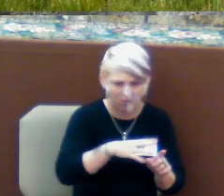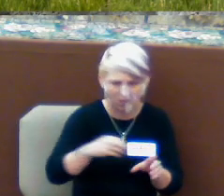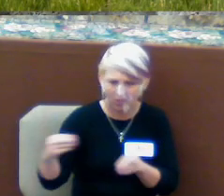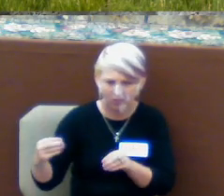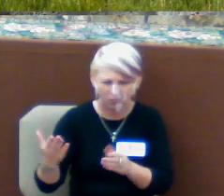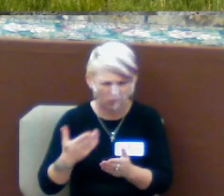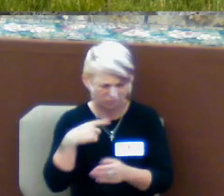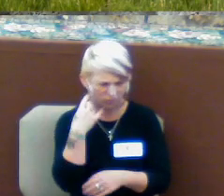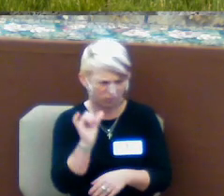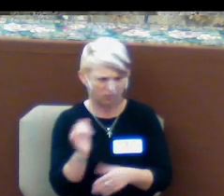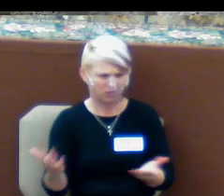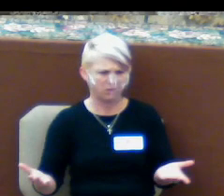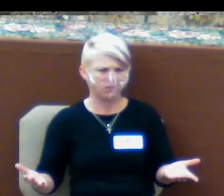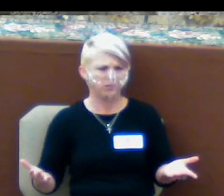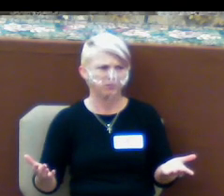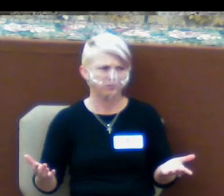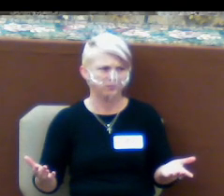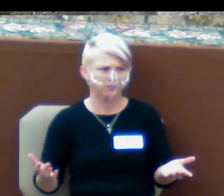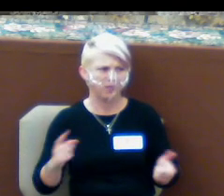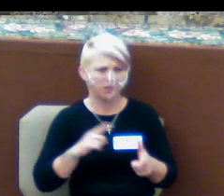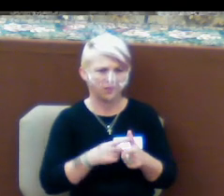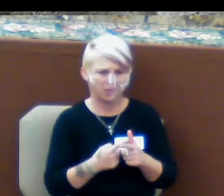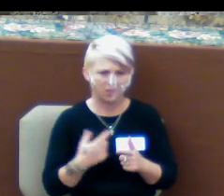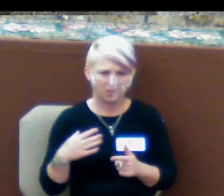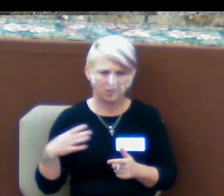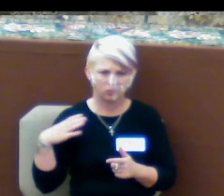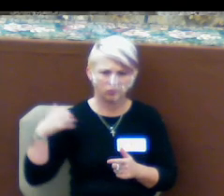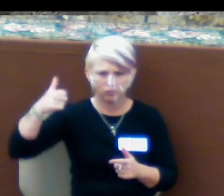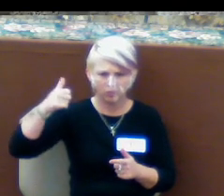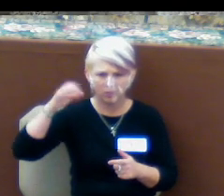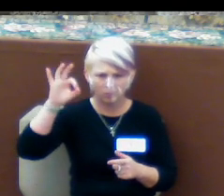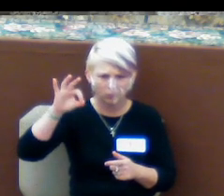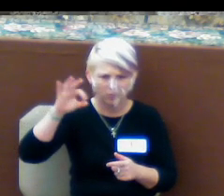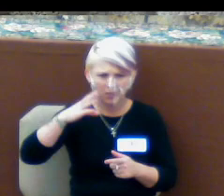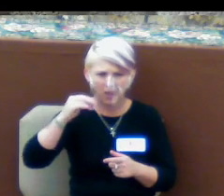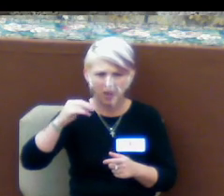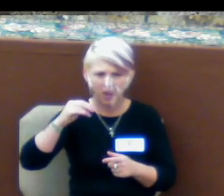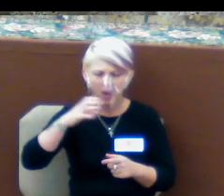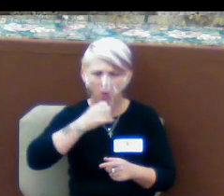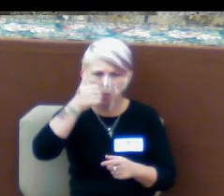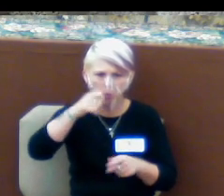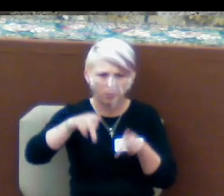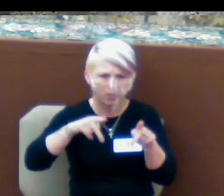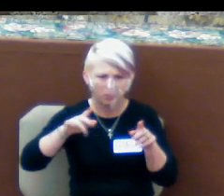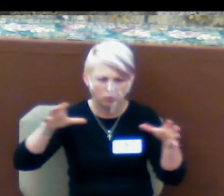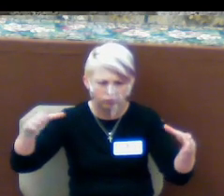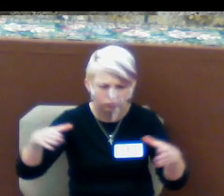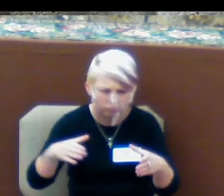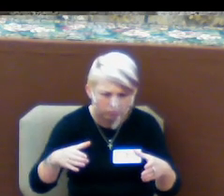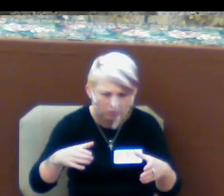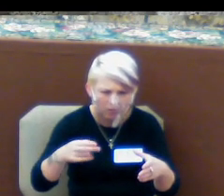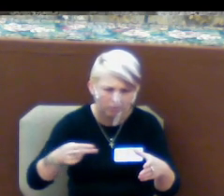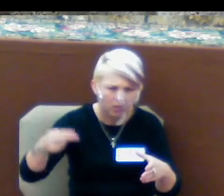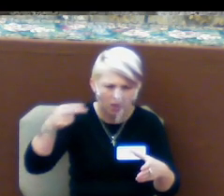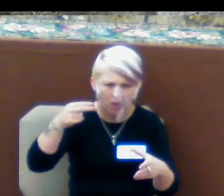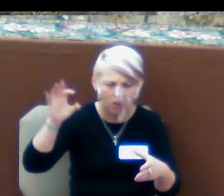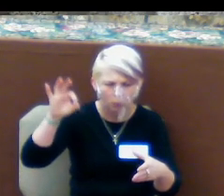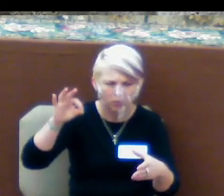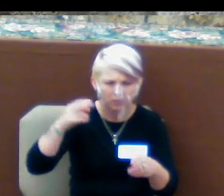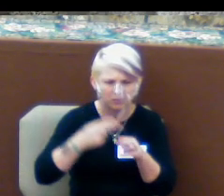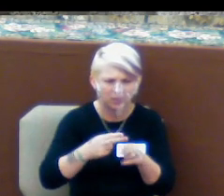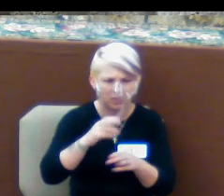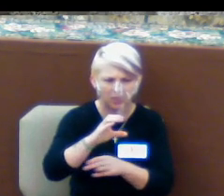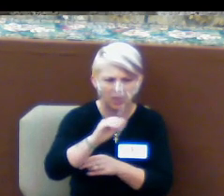look like? Then the chief priests and the elders of the people gathered in the palace of the high priest, whose name